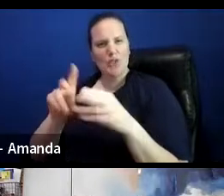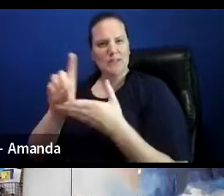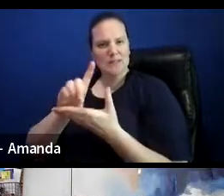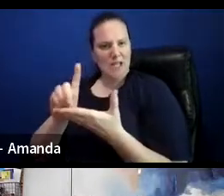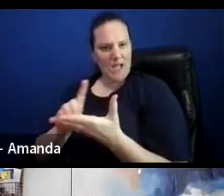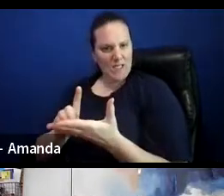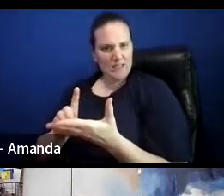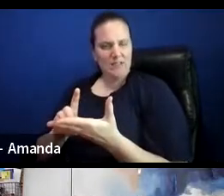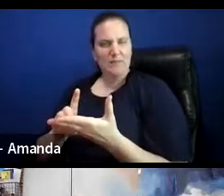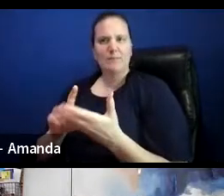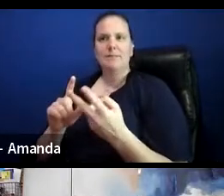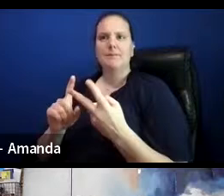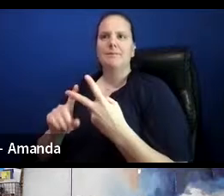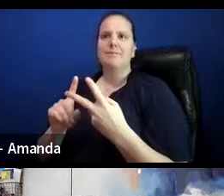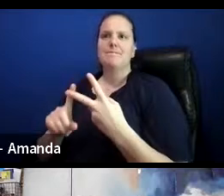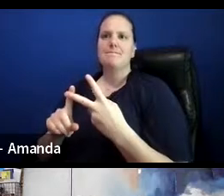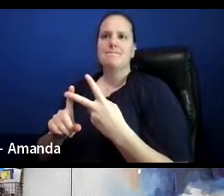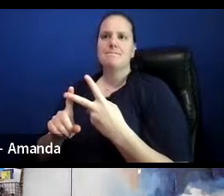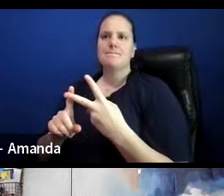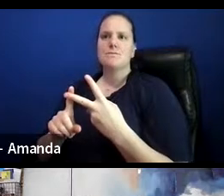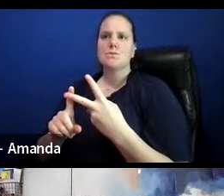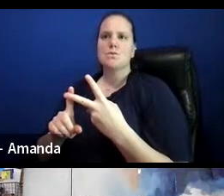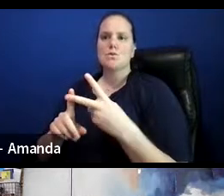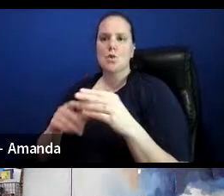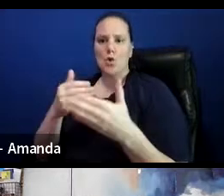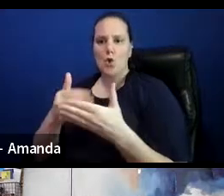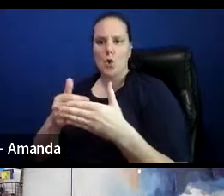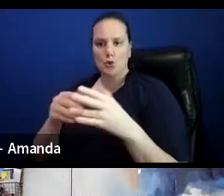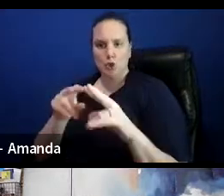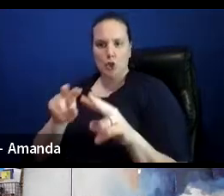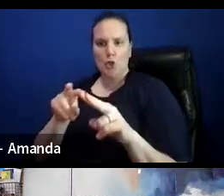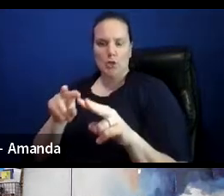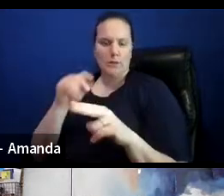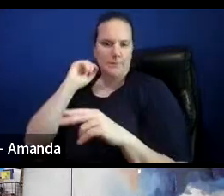design. We have to take a closer look at